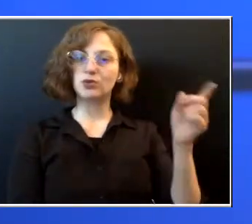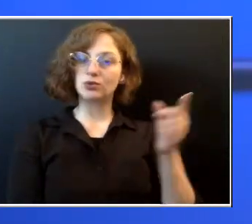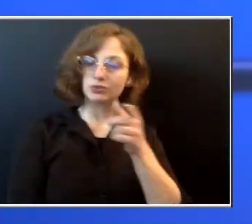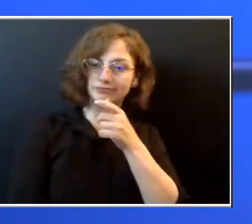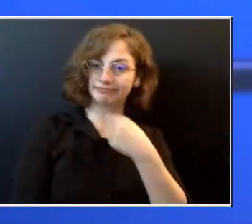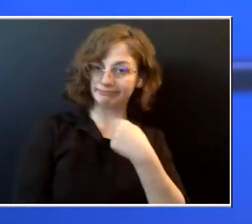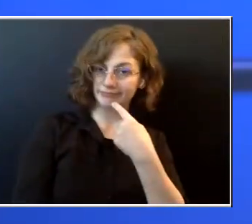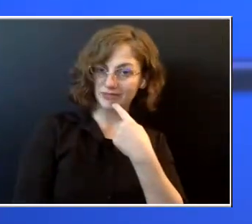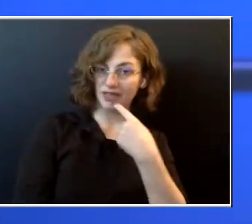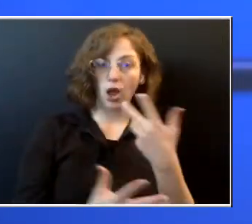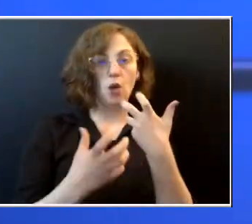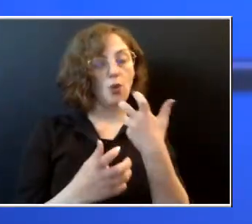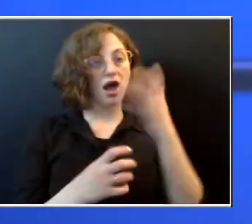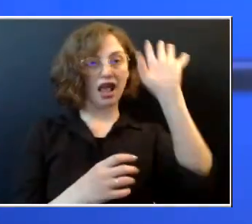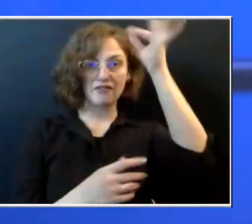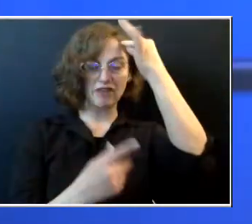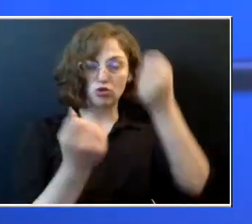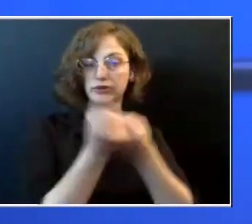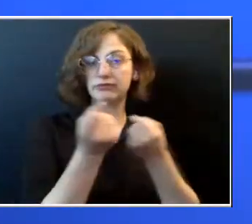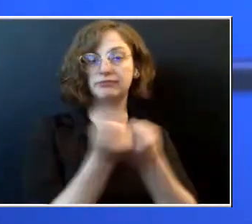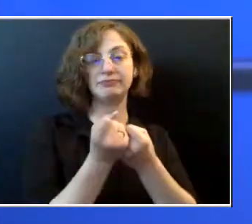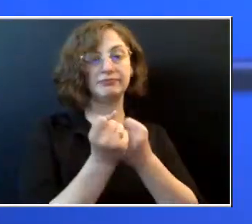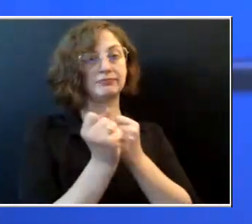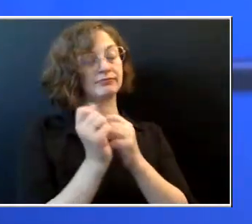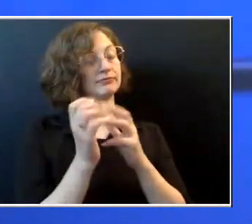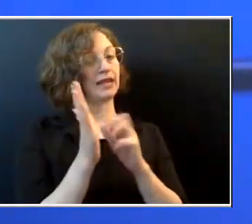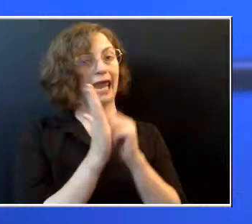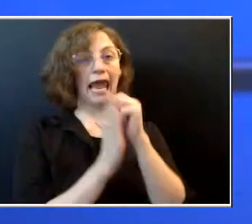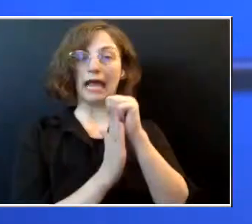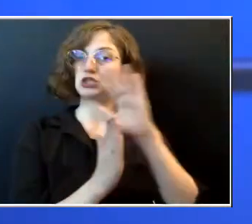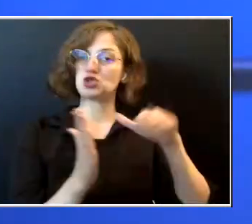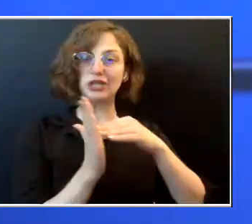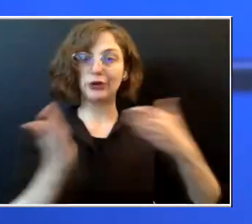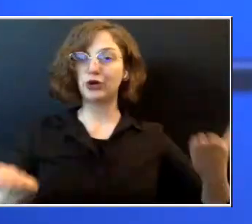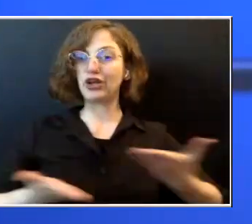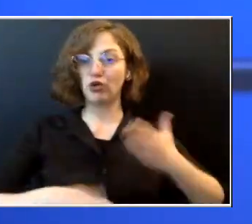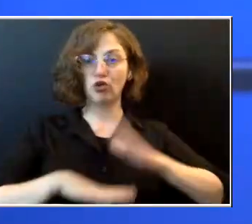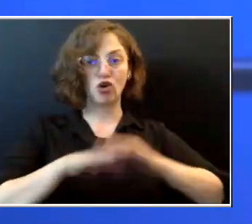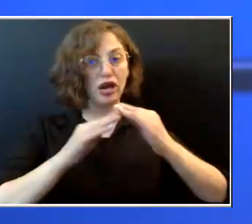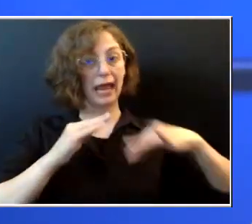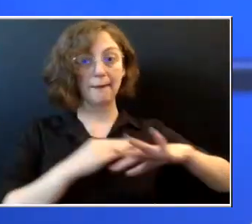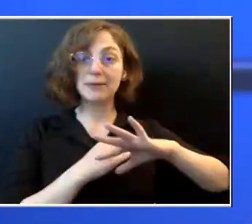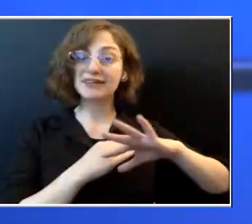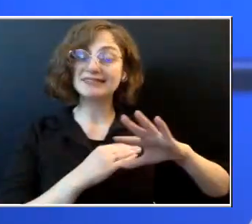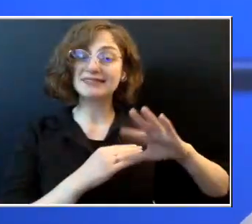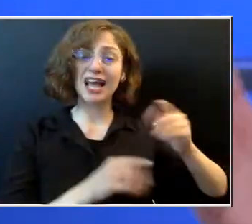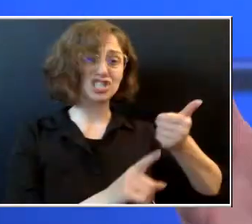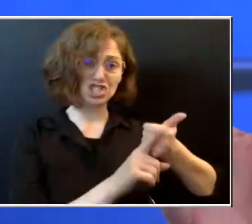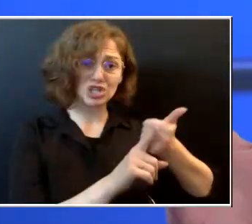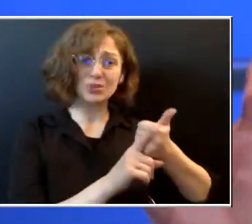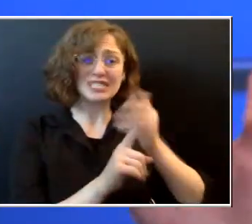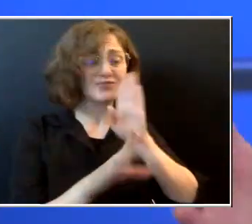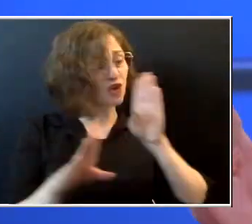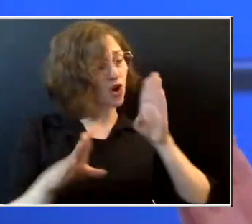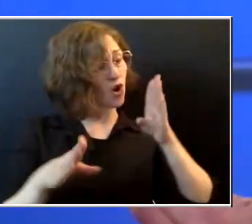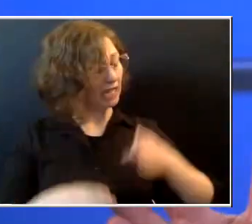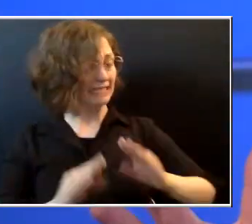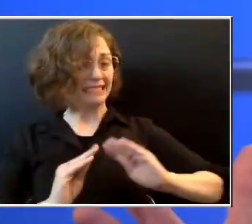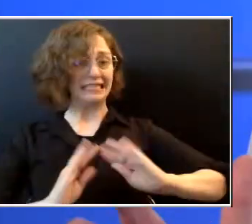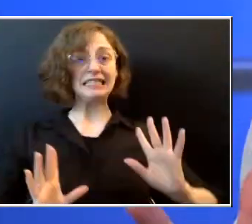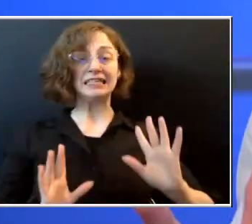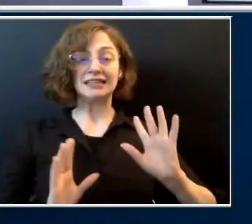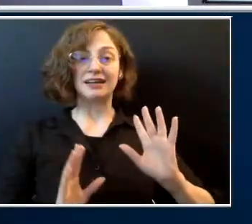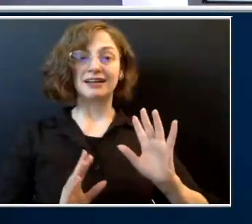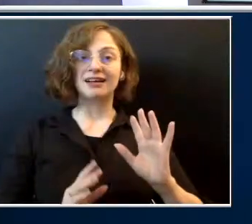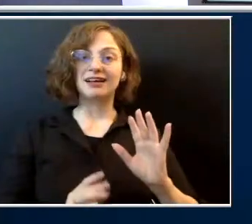this campus. And she was focused and she was clear about that. Peter, that was only partially well received on